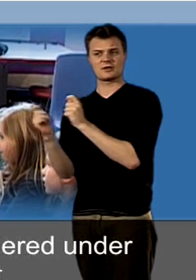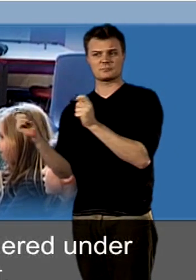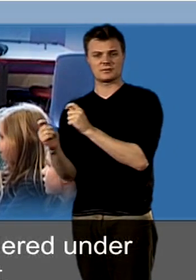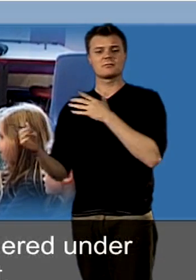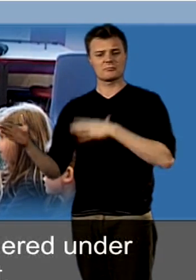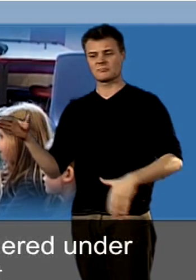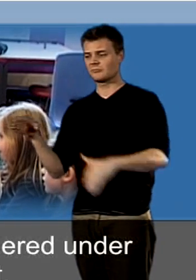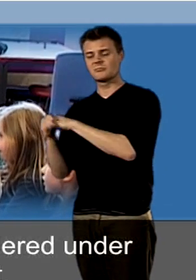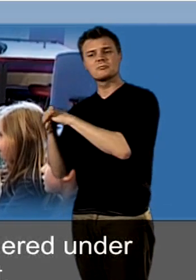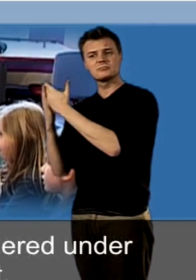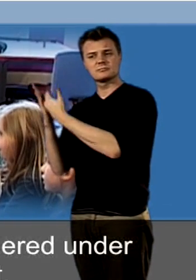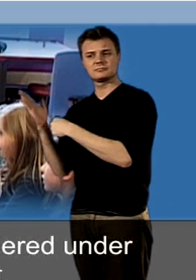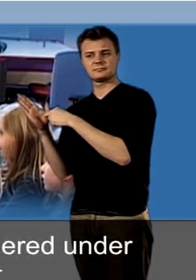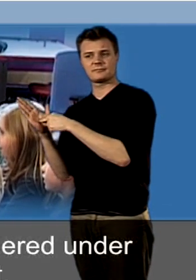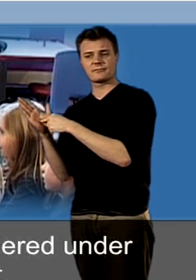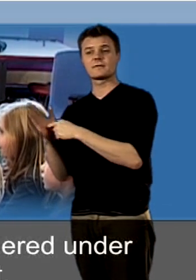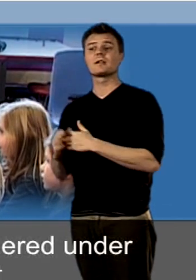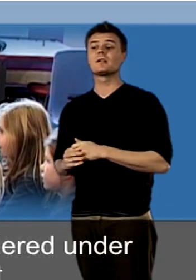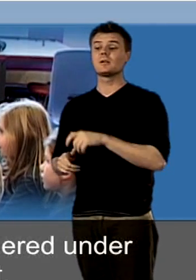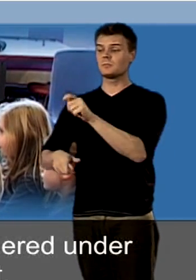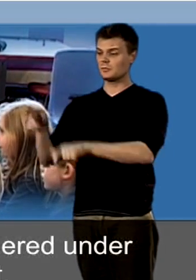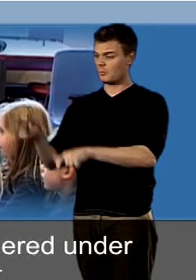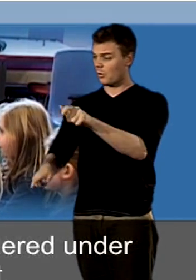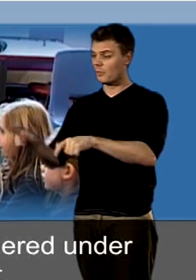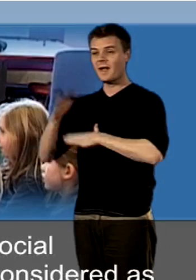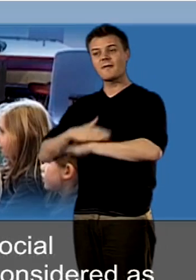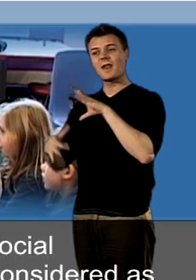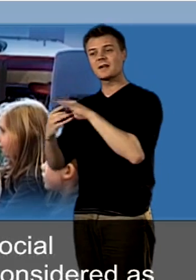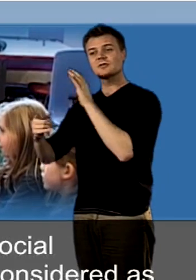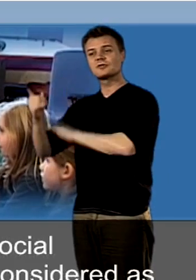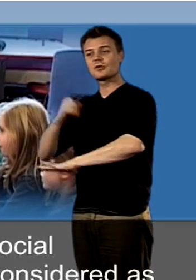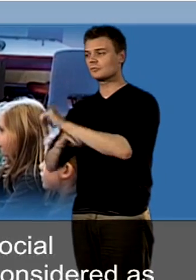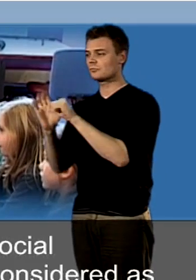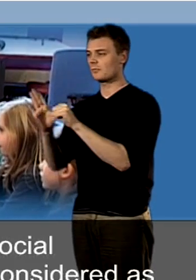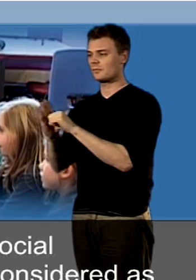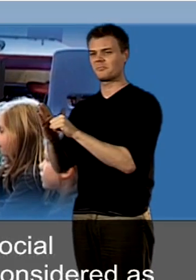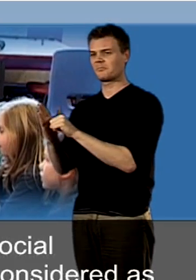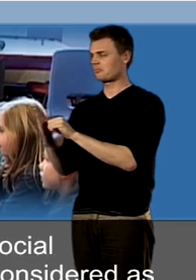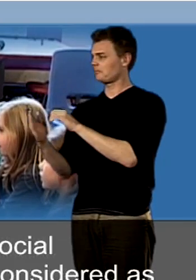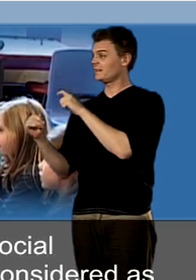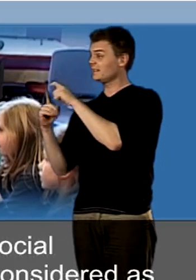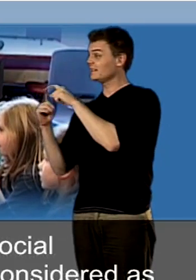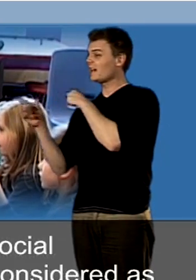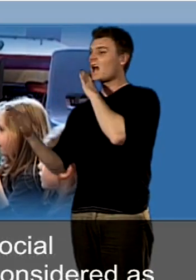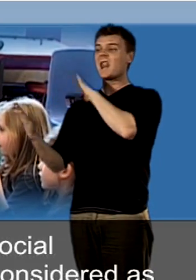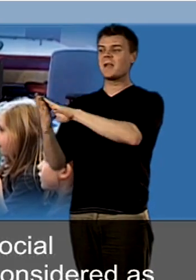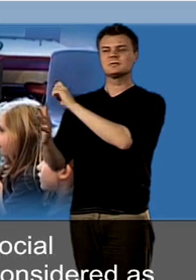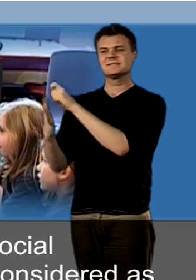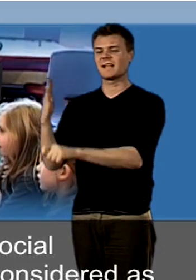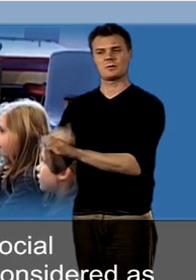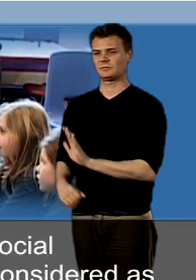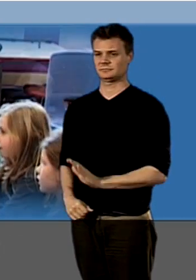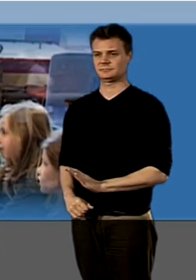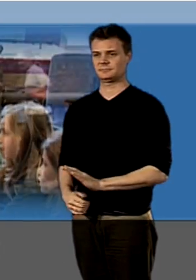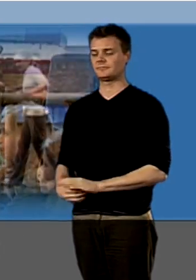These pupils will need to be considered under the duty of reasonable adjustment. Pupils whose behaviour is due to social difficulties would not generally